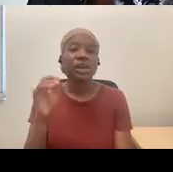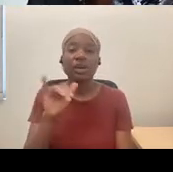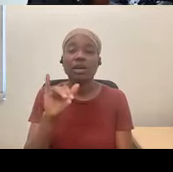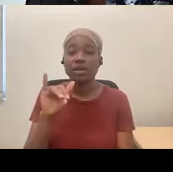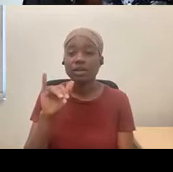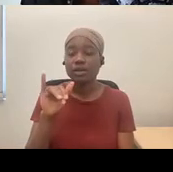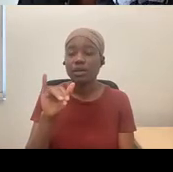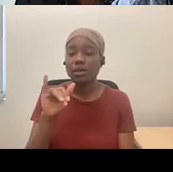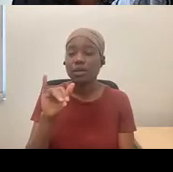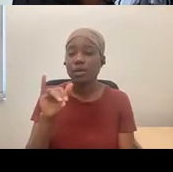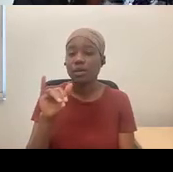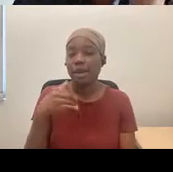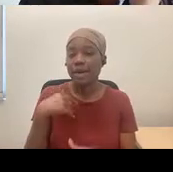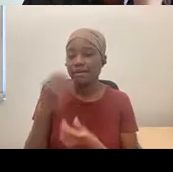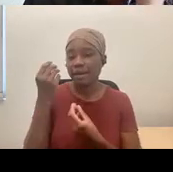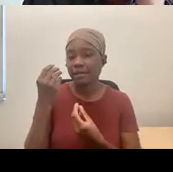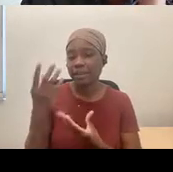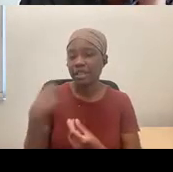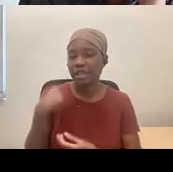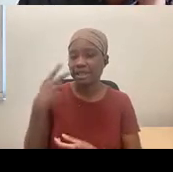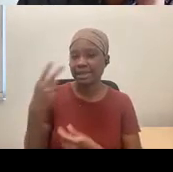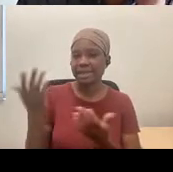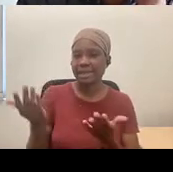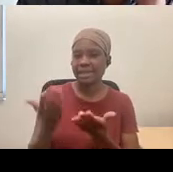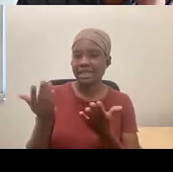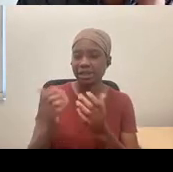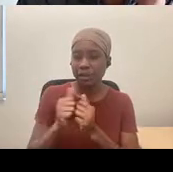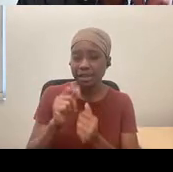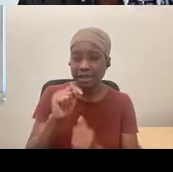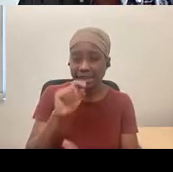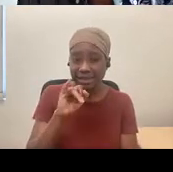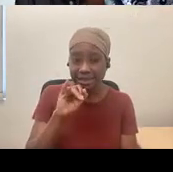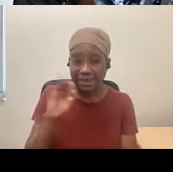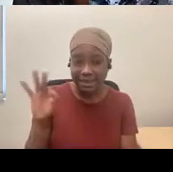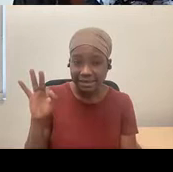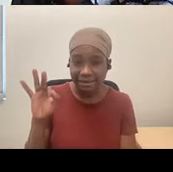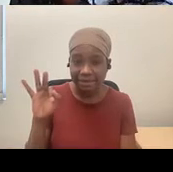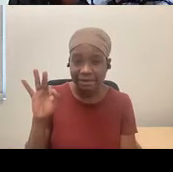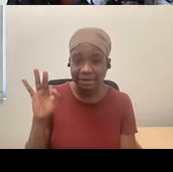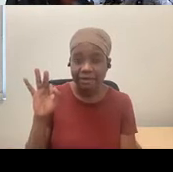There's another set of information that I could see here under TIFF. It's a TIFF file.